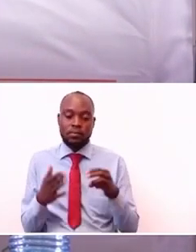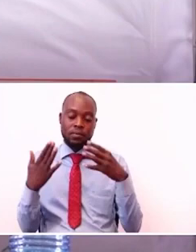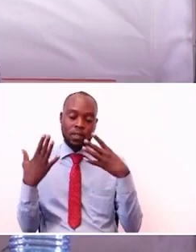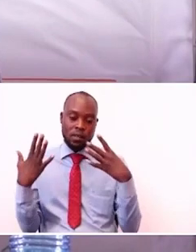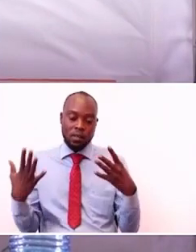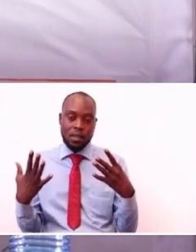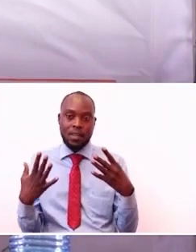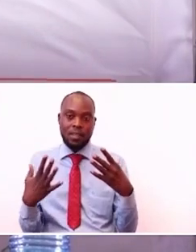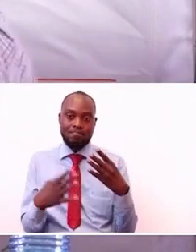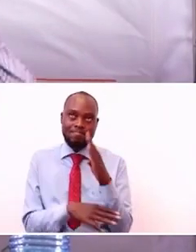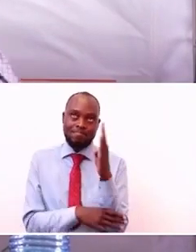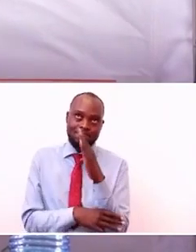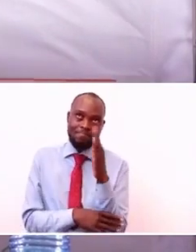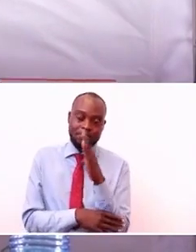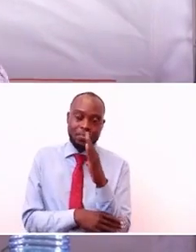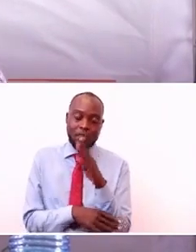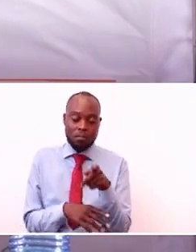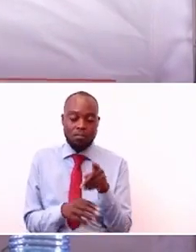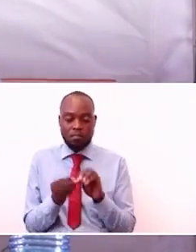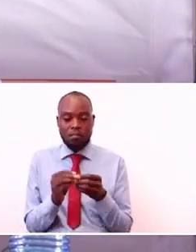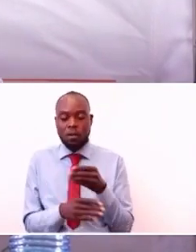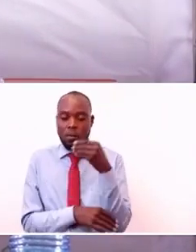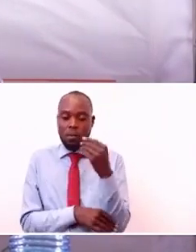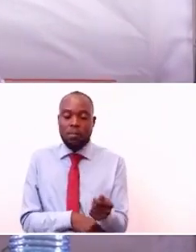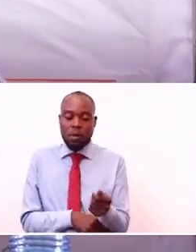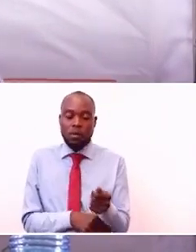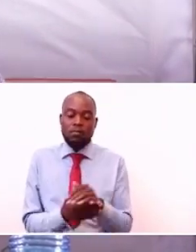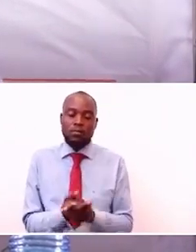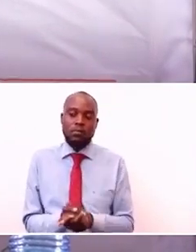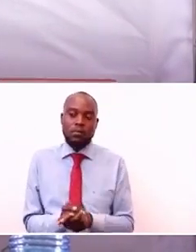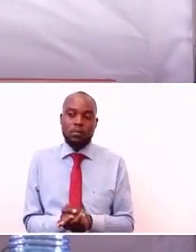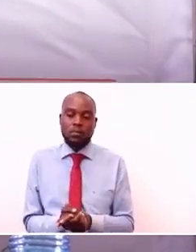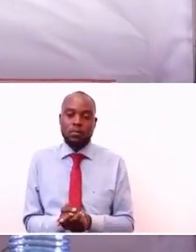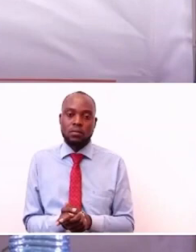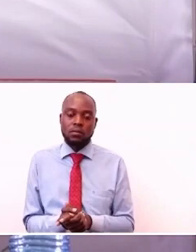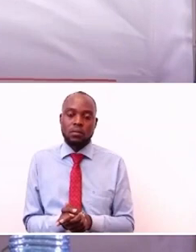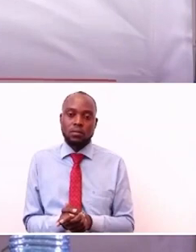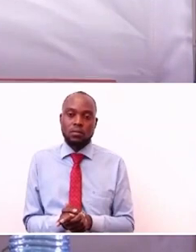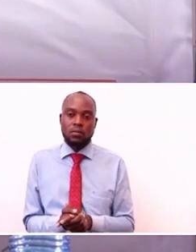in university. That's how he's paying for his university. All right?